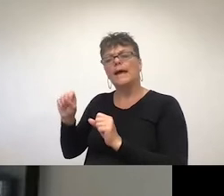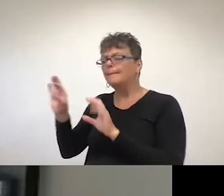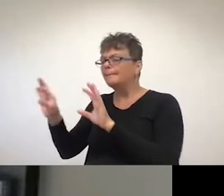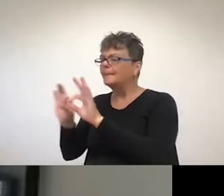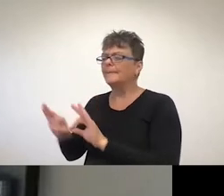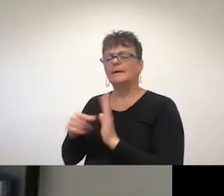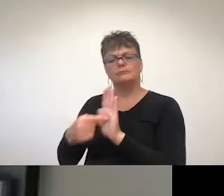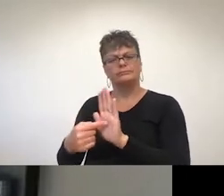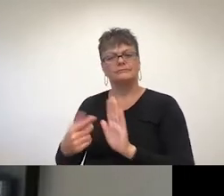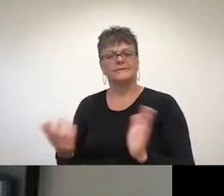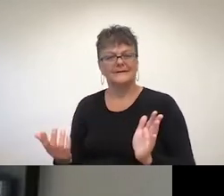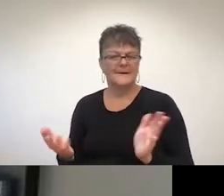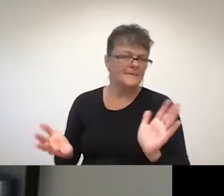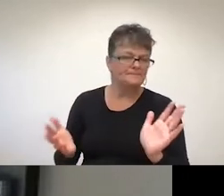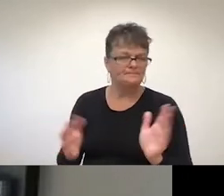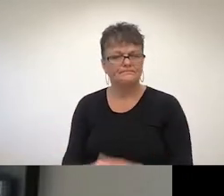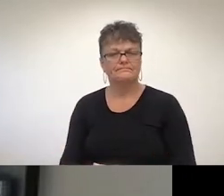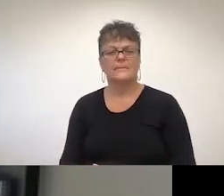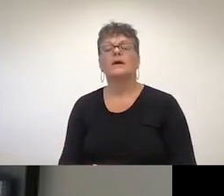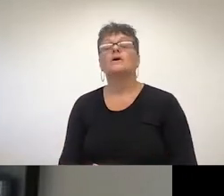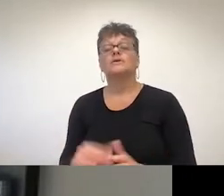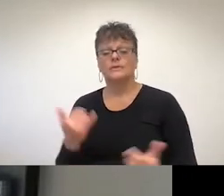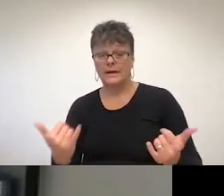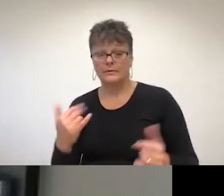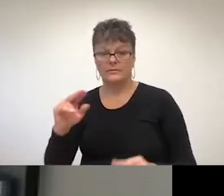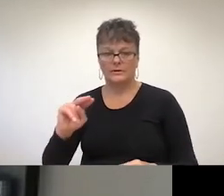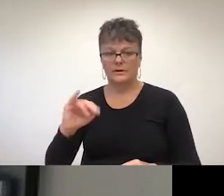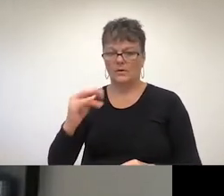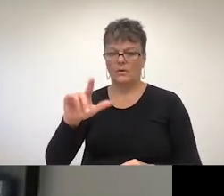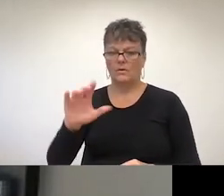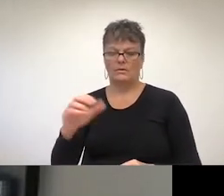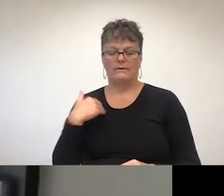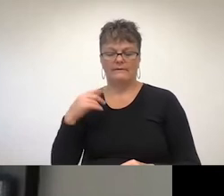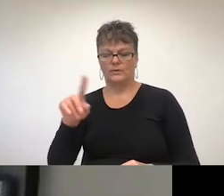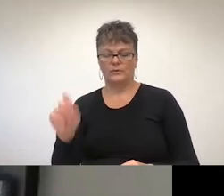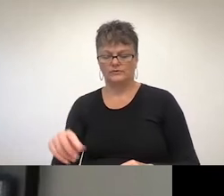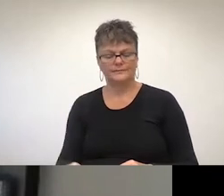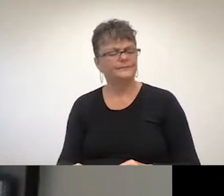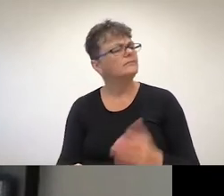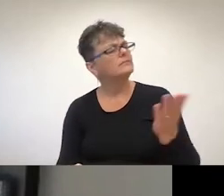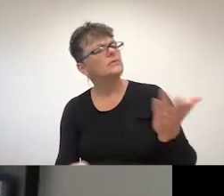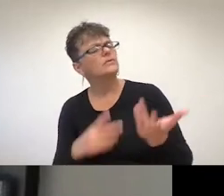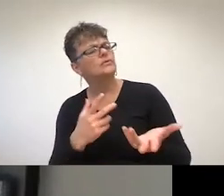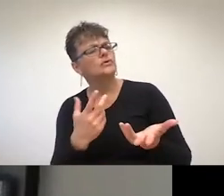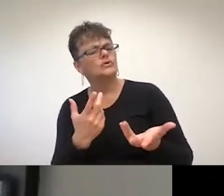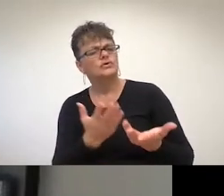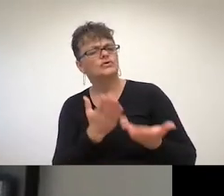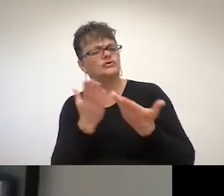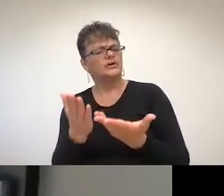Okay, good. So let's take this question from Nicole. How do you suggest supporting students through new